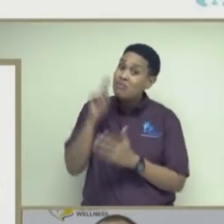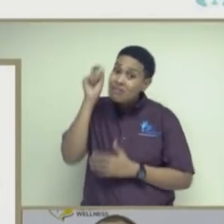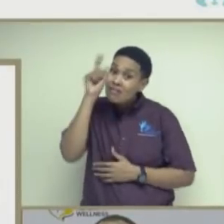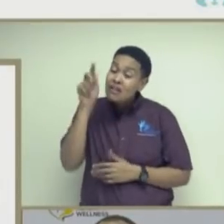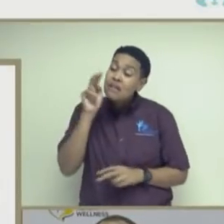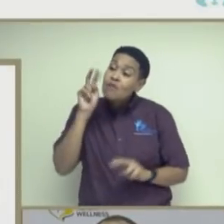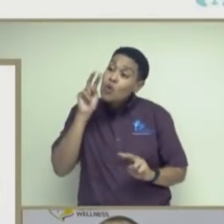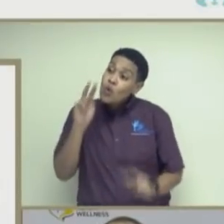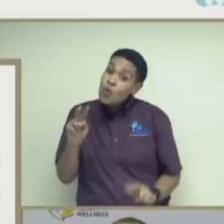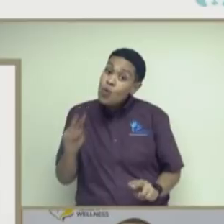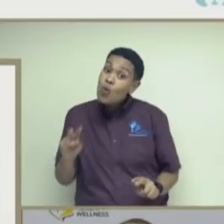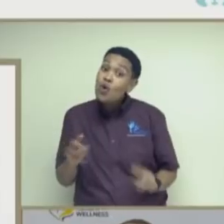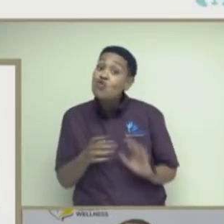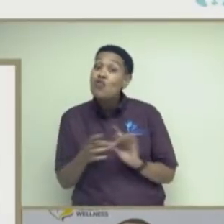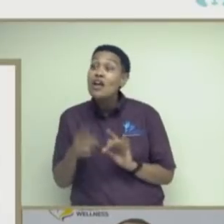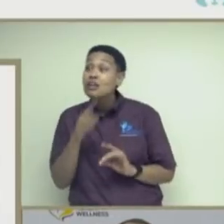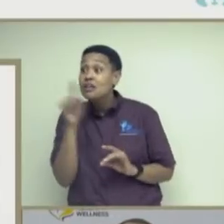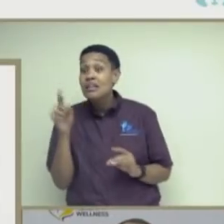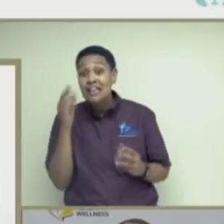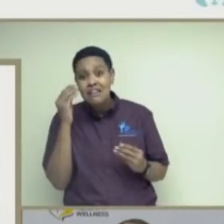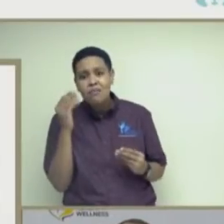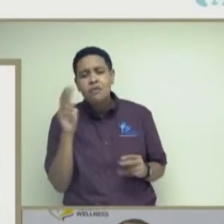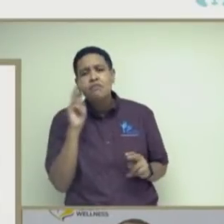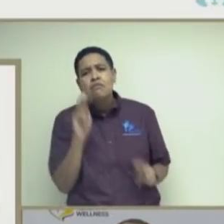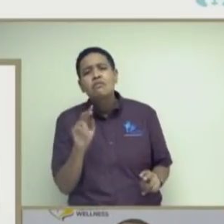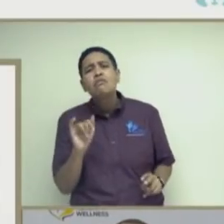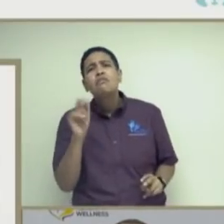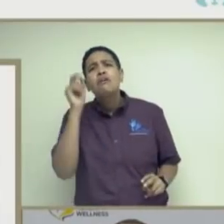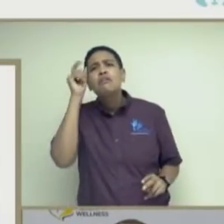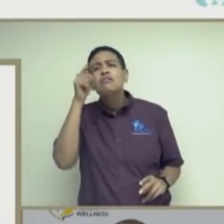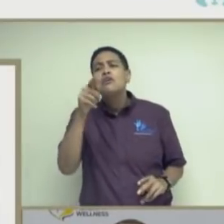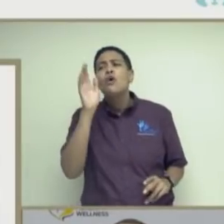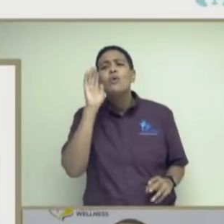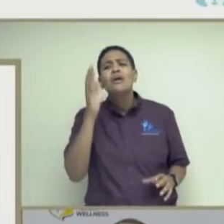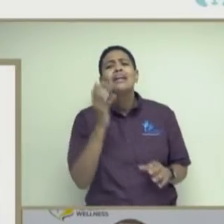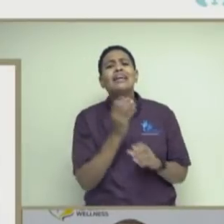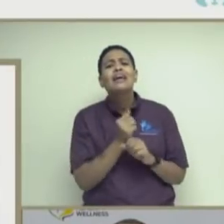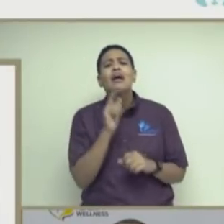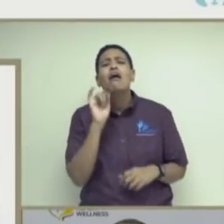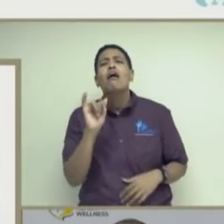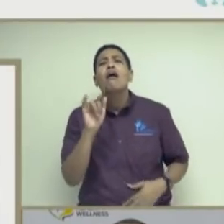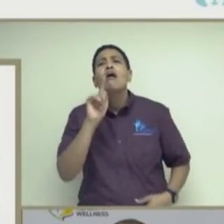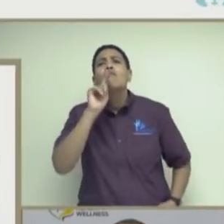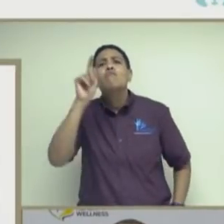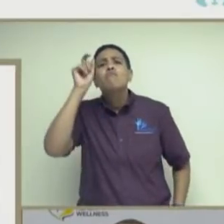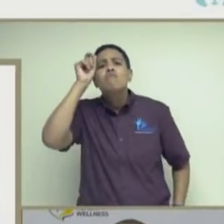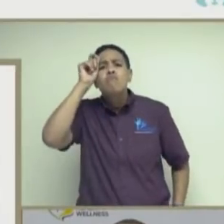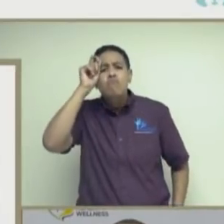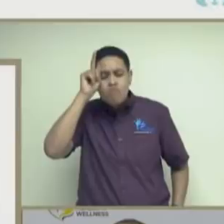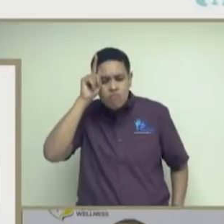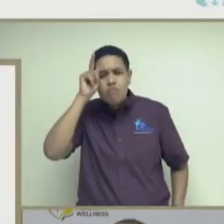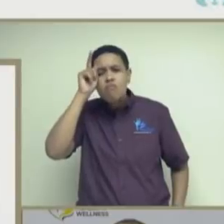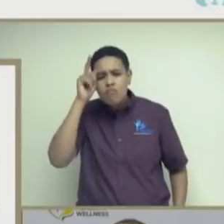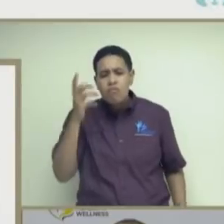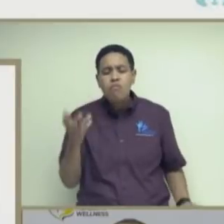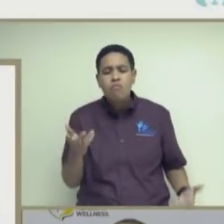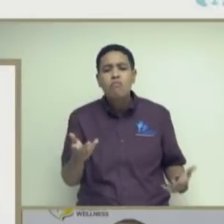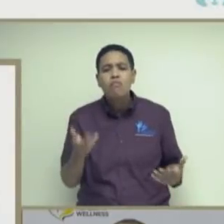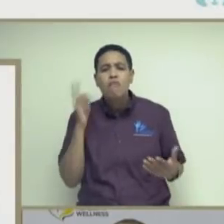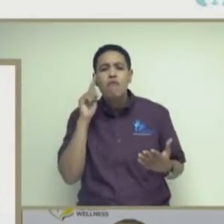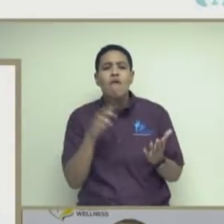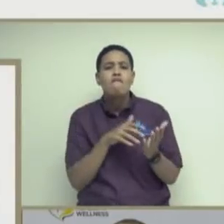you look at it in these terms, ladies and gentlemen, you are getting an appreciation for